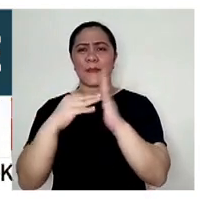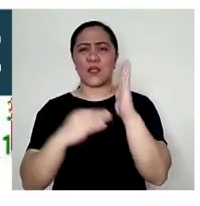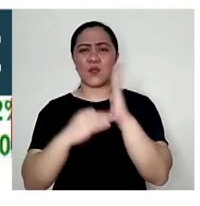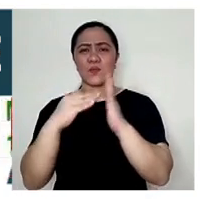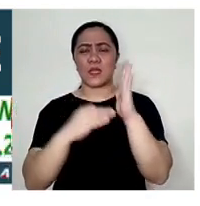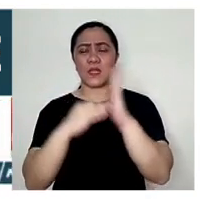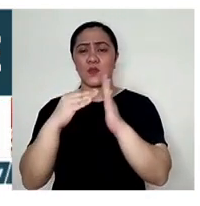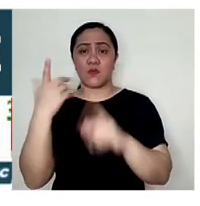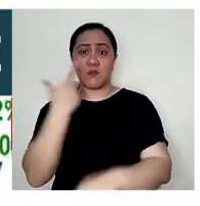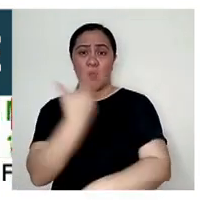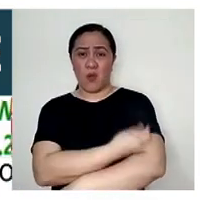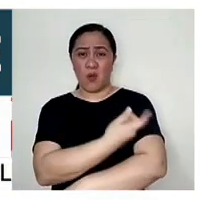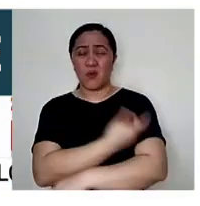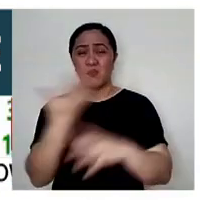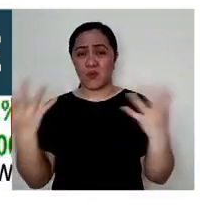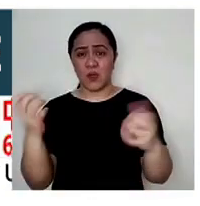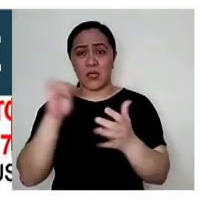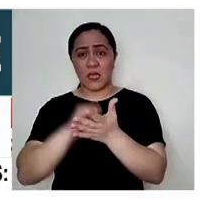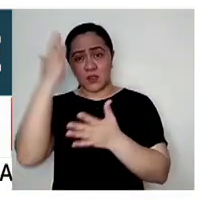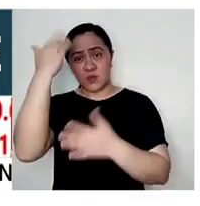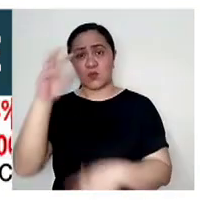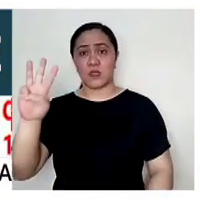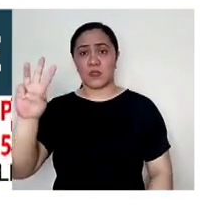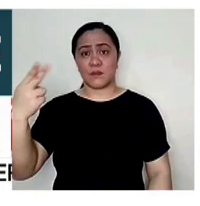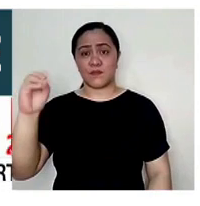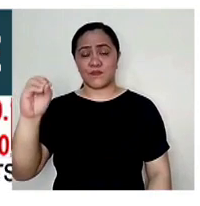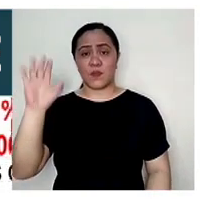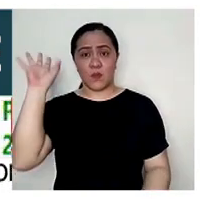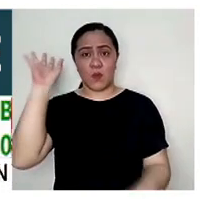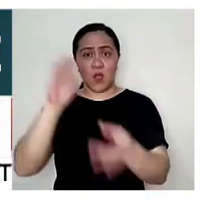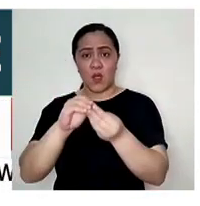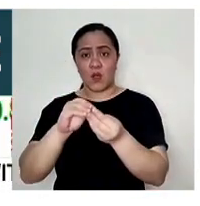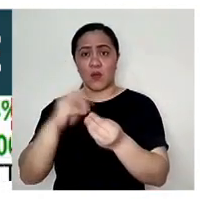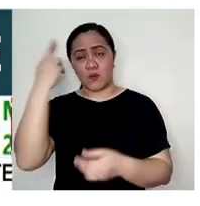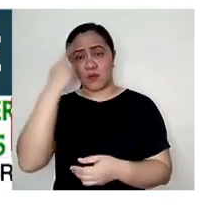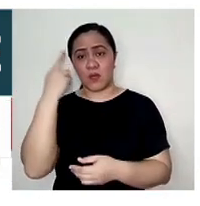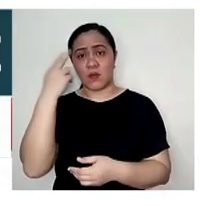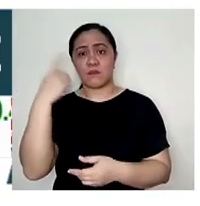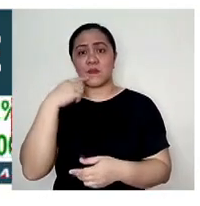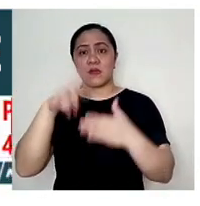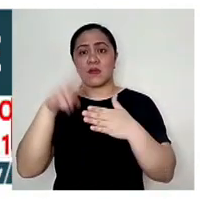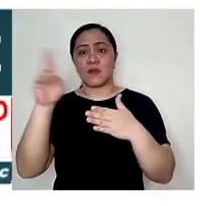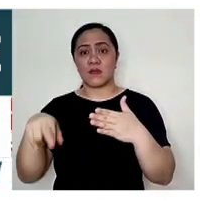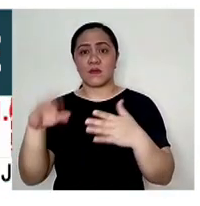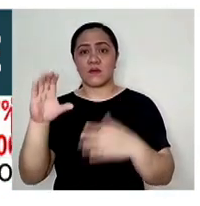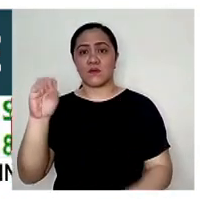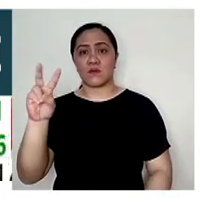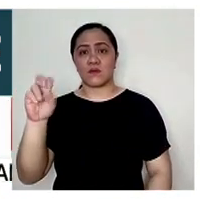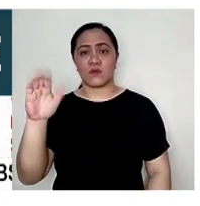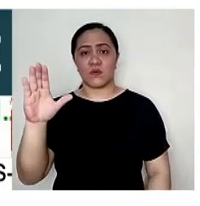that's the reason why the WHO has come up with a kind of what they call the COVAX, which will give you